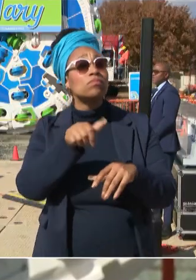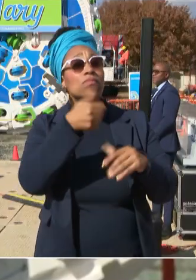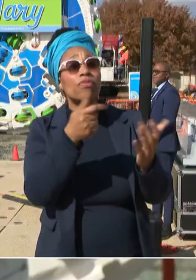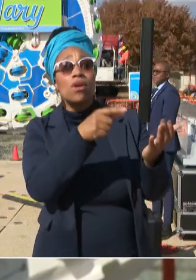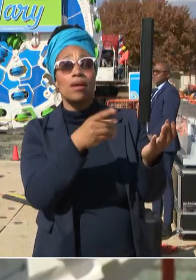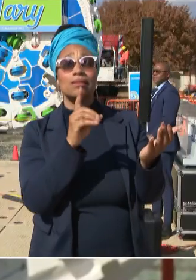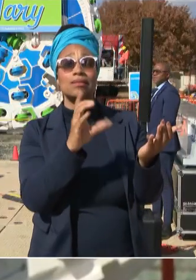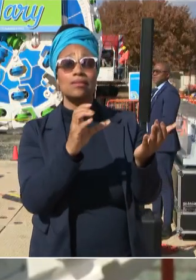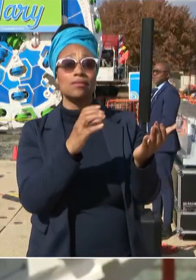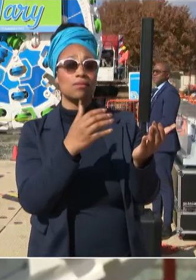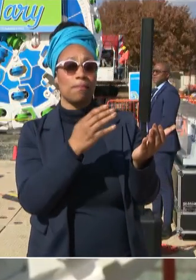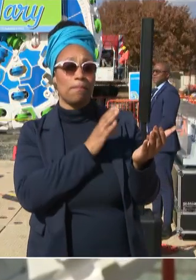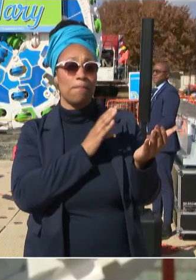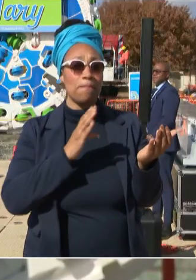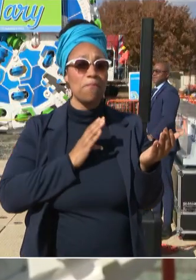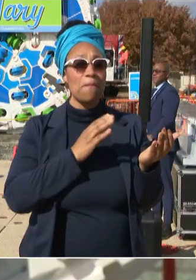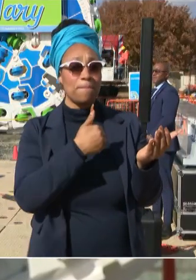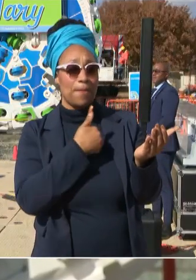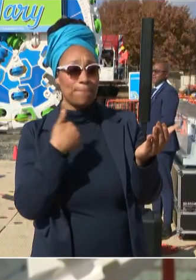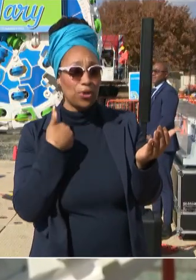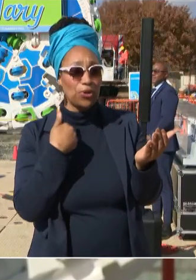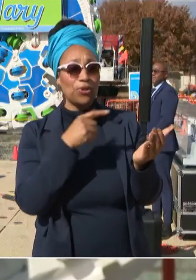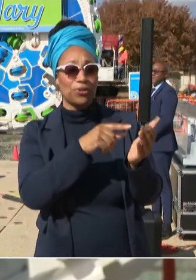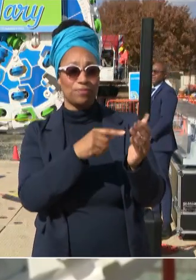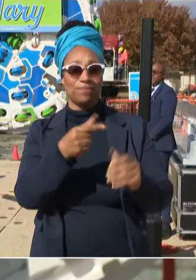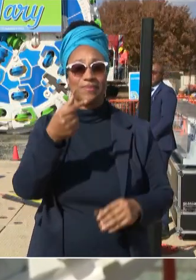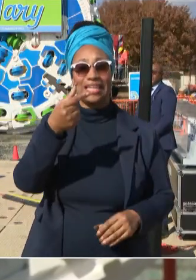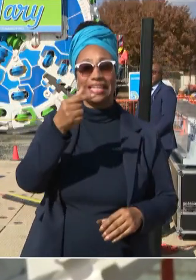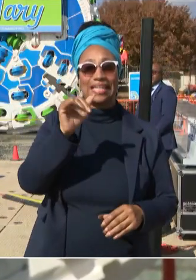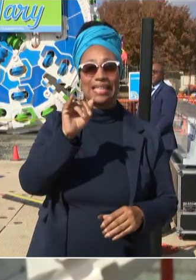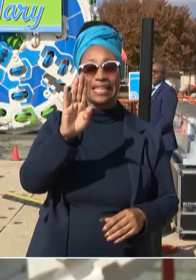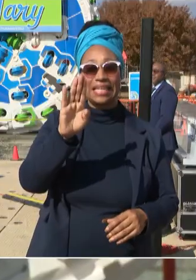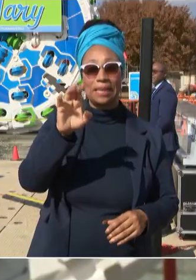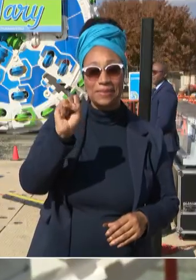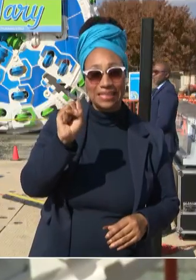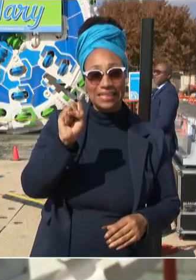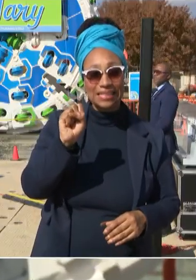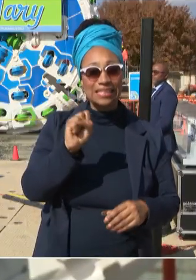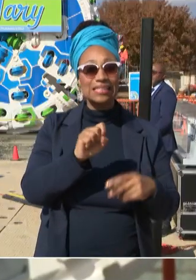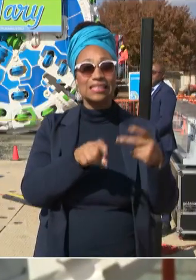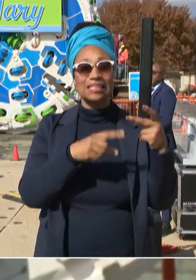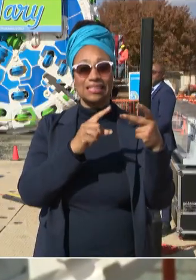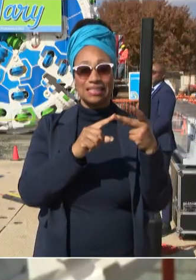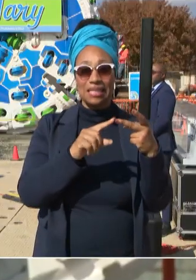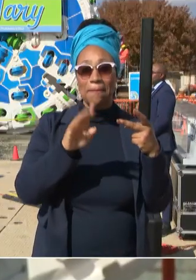Bhatt, Fariba Kassiri, and Jed Ross.